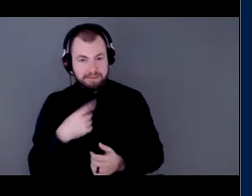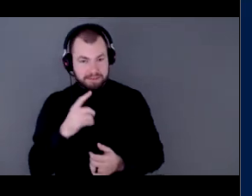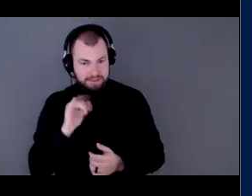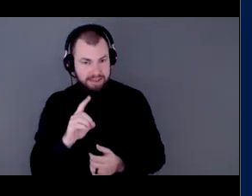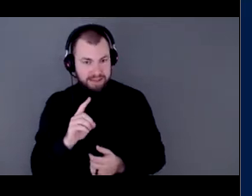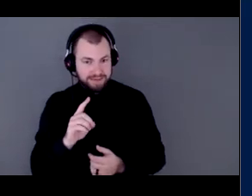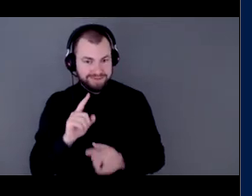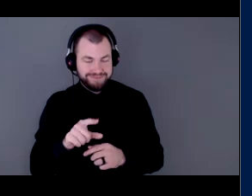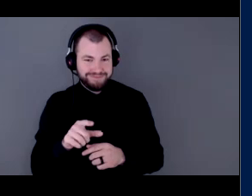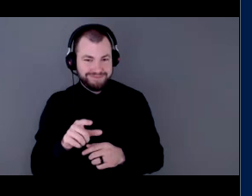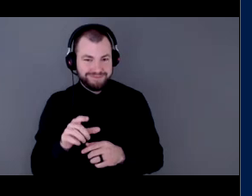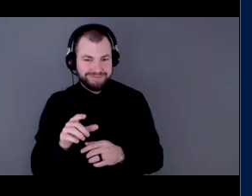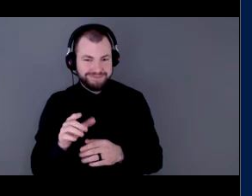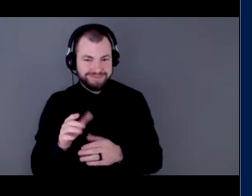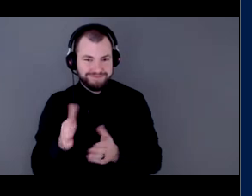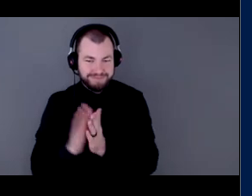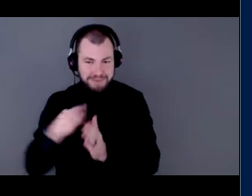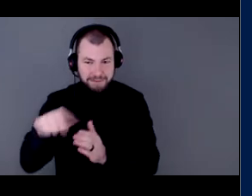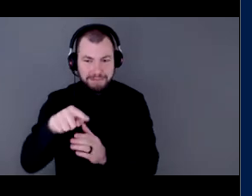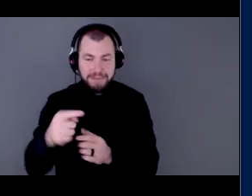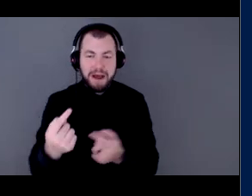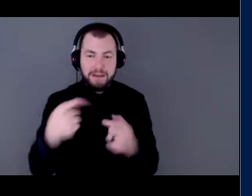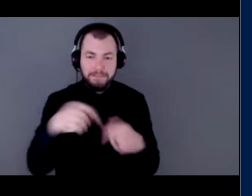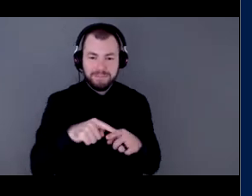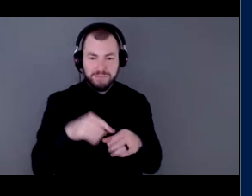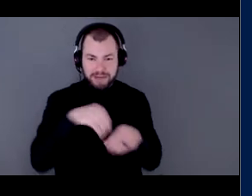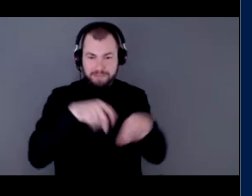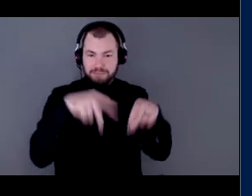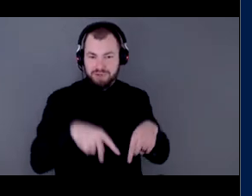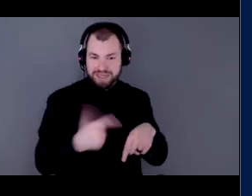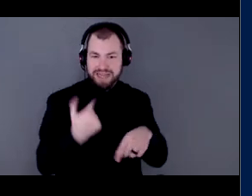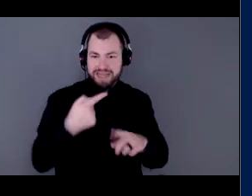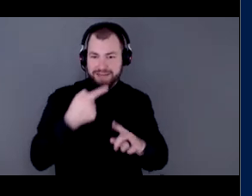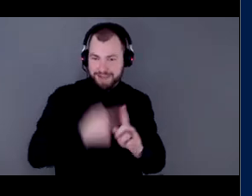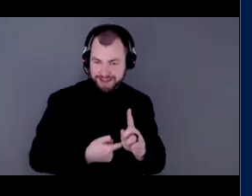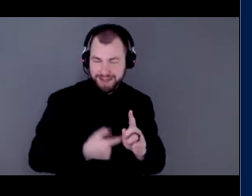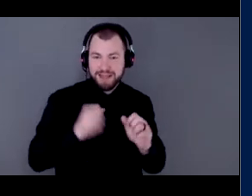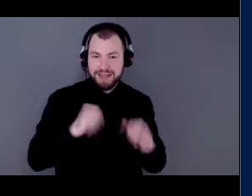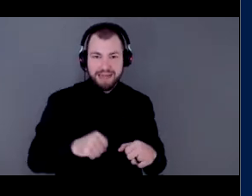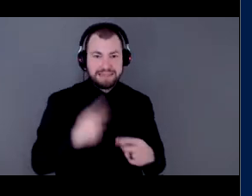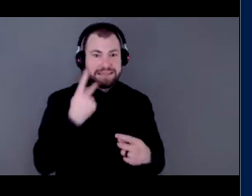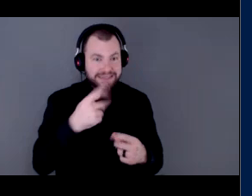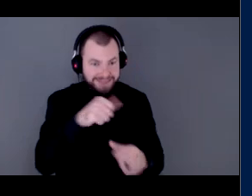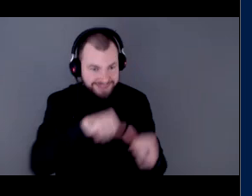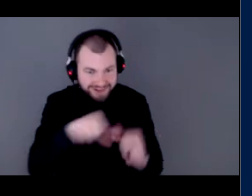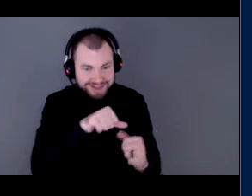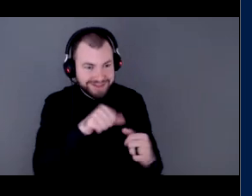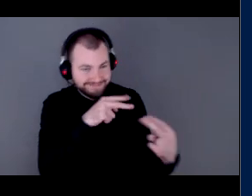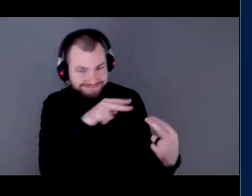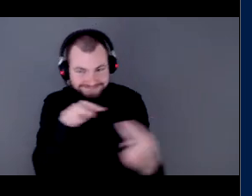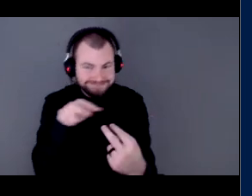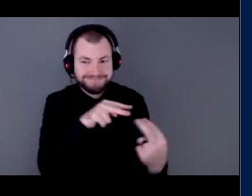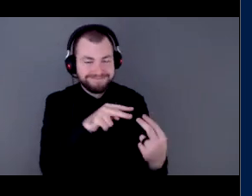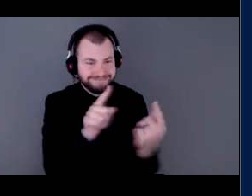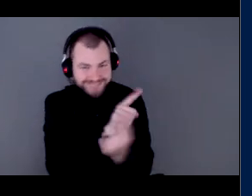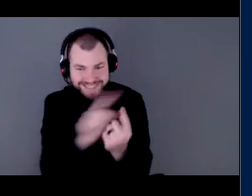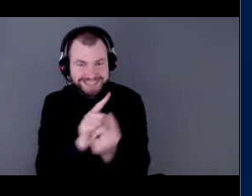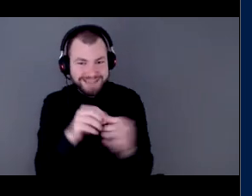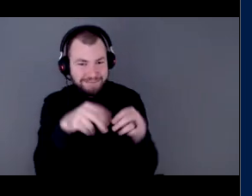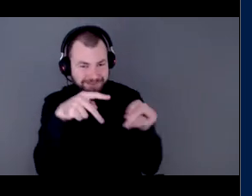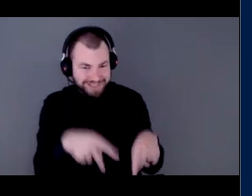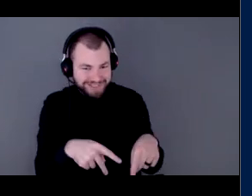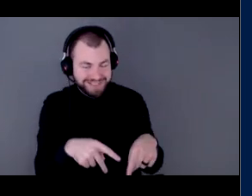come together in person last month so that we can come together and see literally each other face to face. So yes, we do